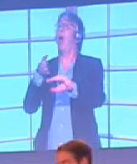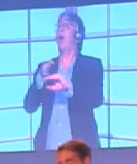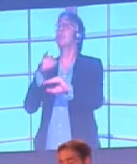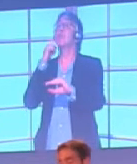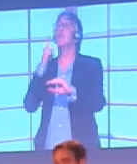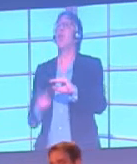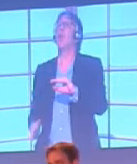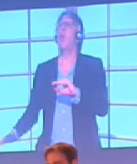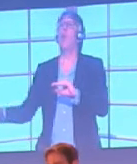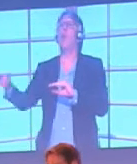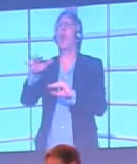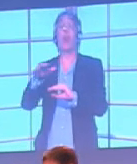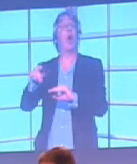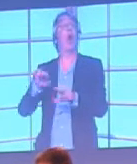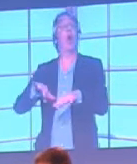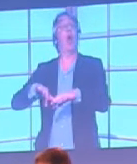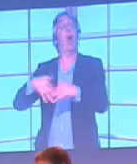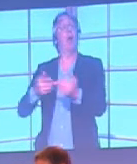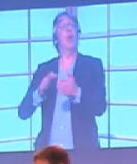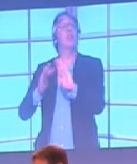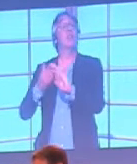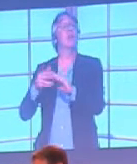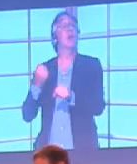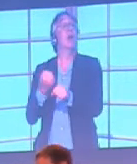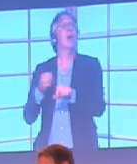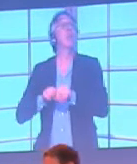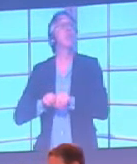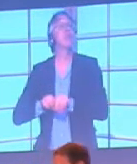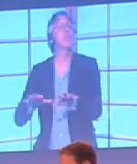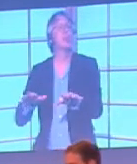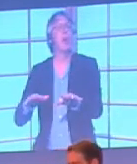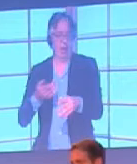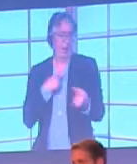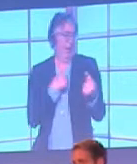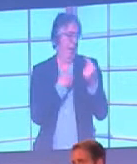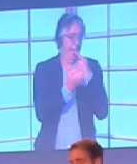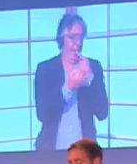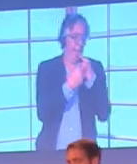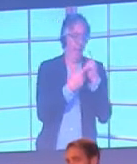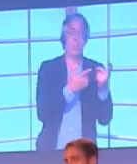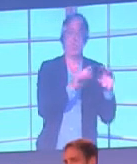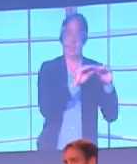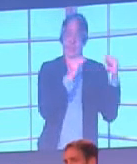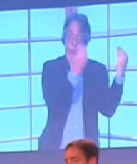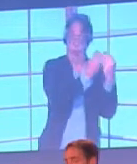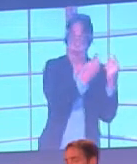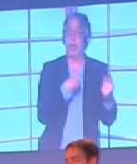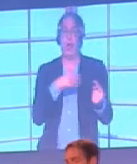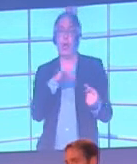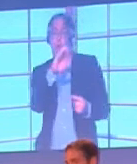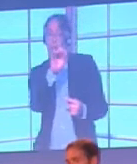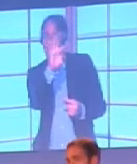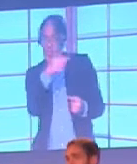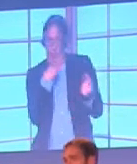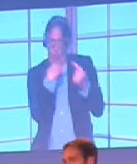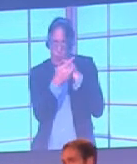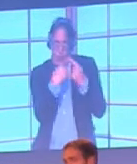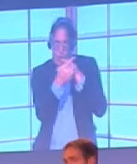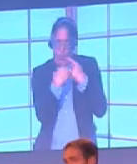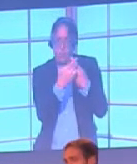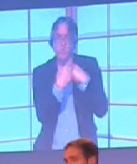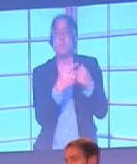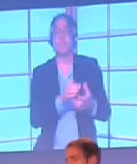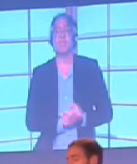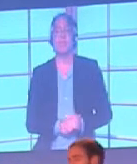in partnership with CAFE and the stadium. What has been done so far? So for us, it was very key that France was